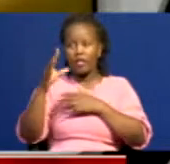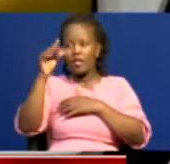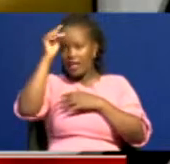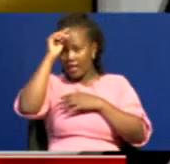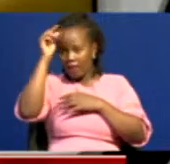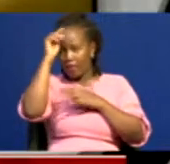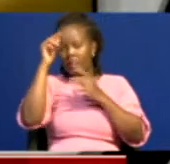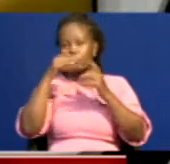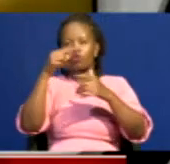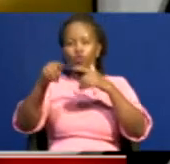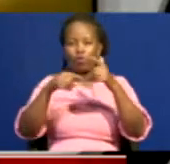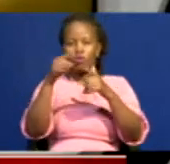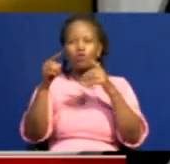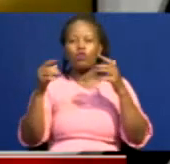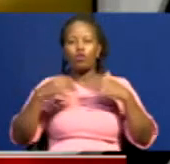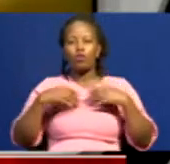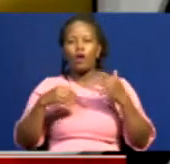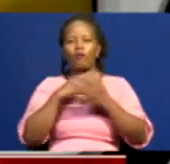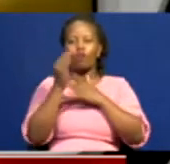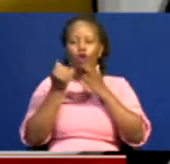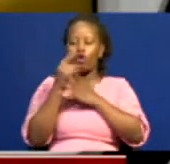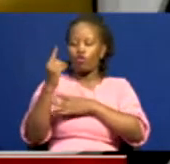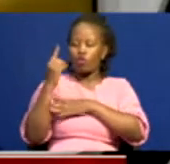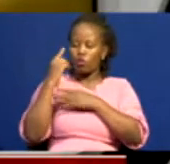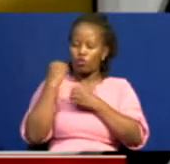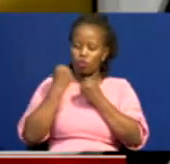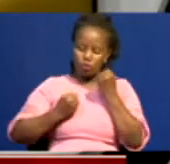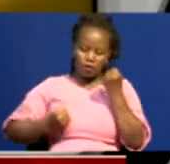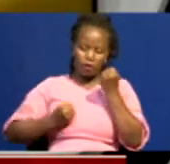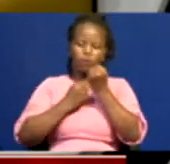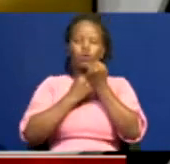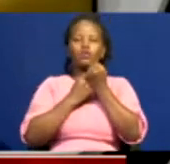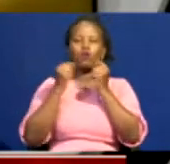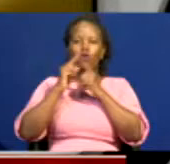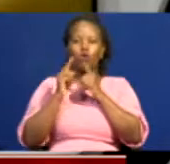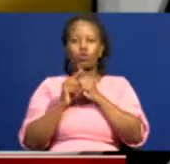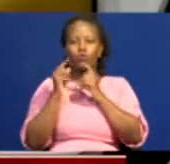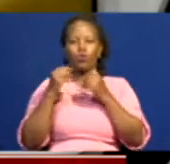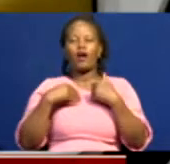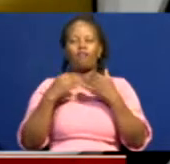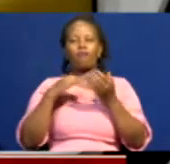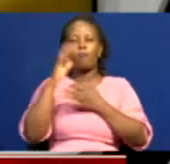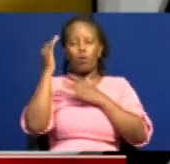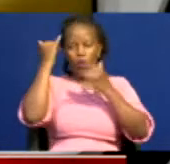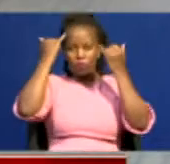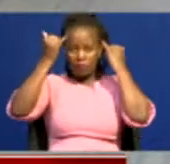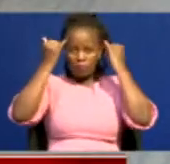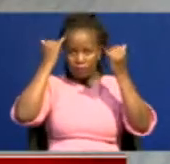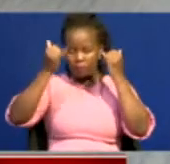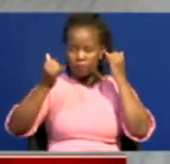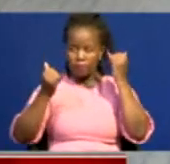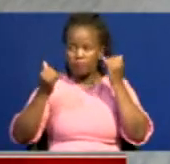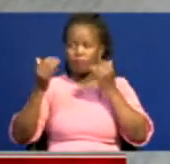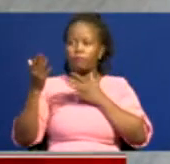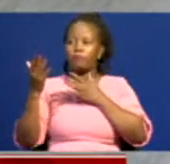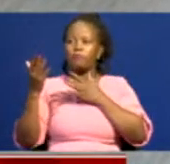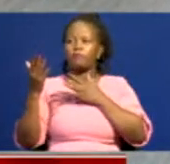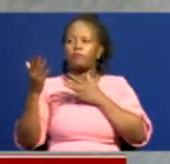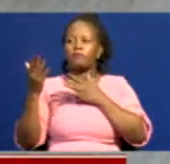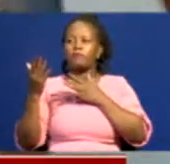of establishing startup laws to support and de-risk innovations. Here's that report.